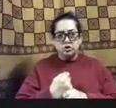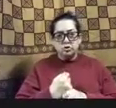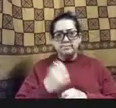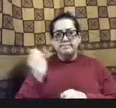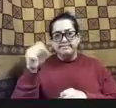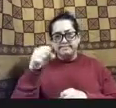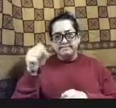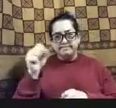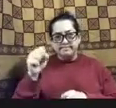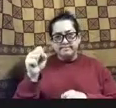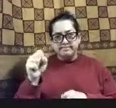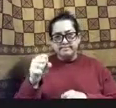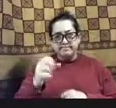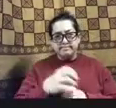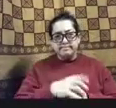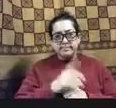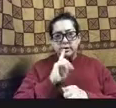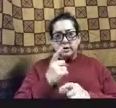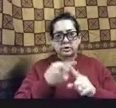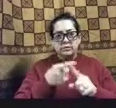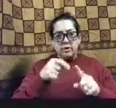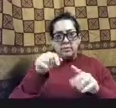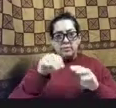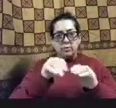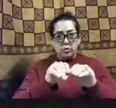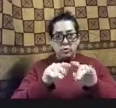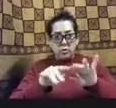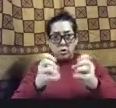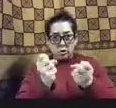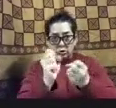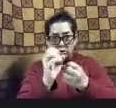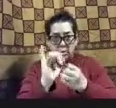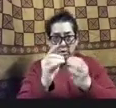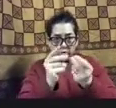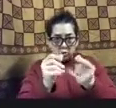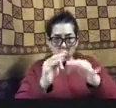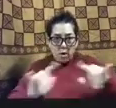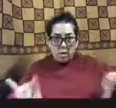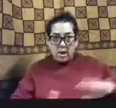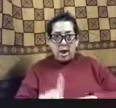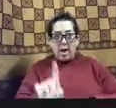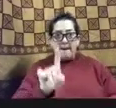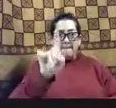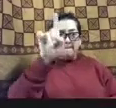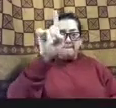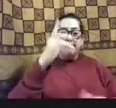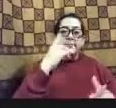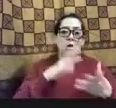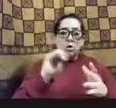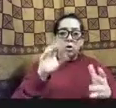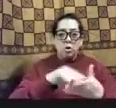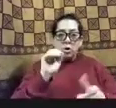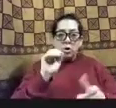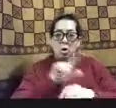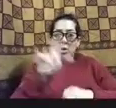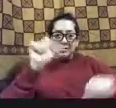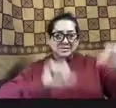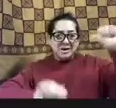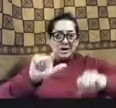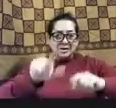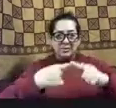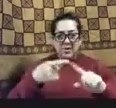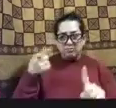yeah, it is from the ground up. It's from the soil up, and, you know, learning all the soil science,